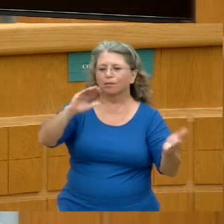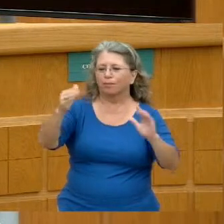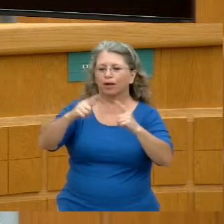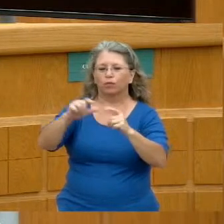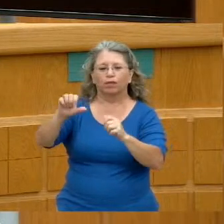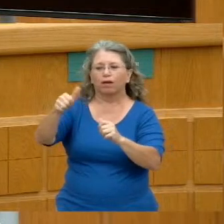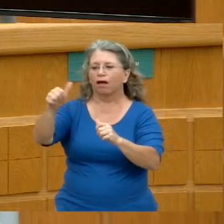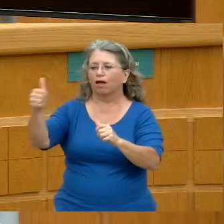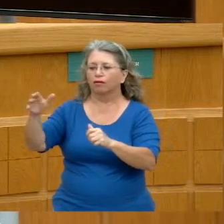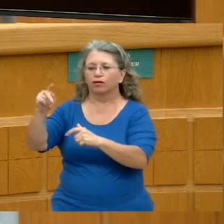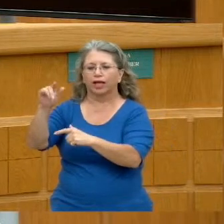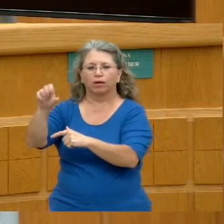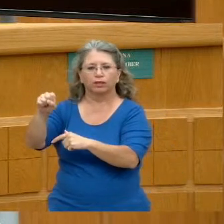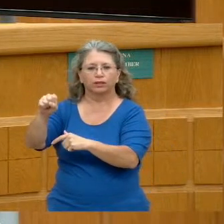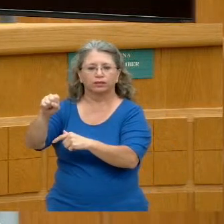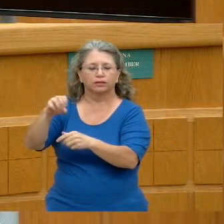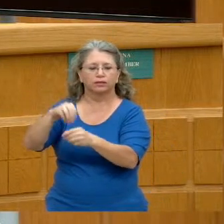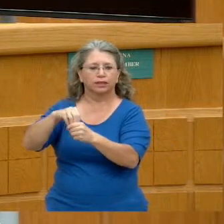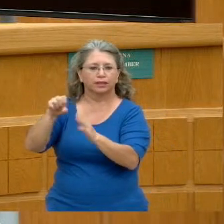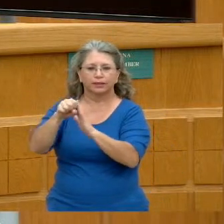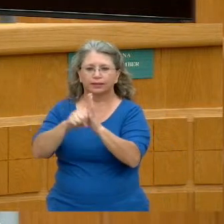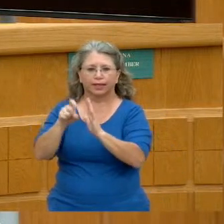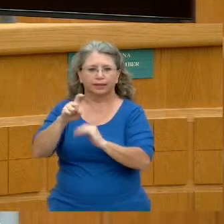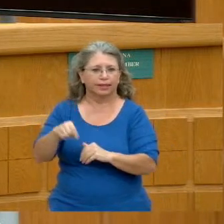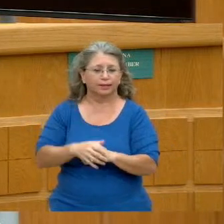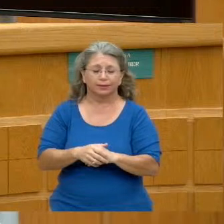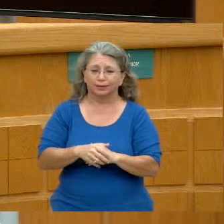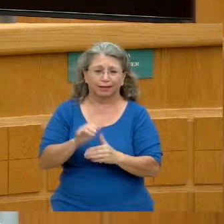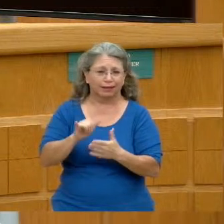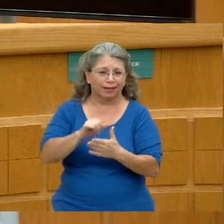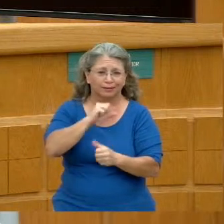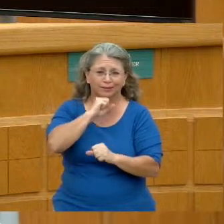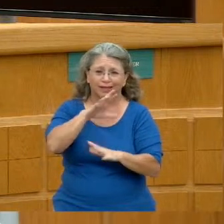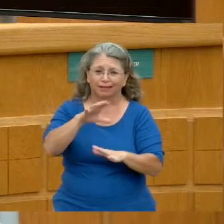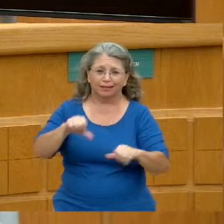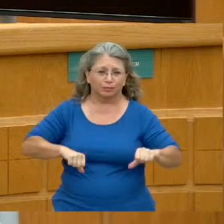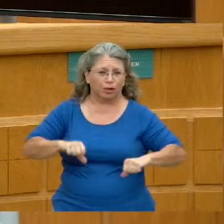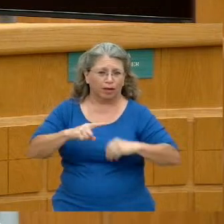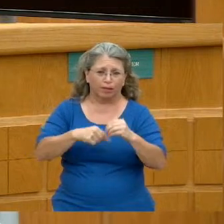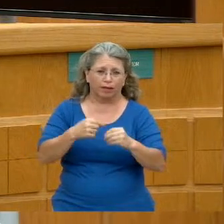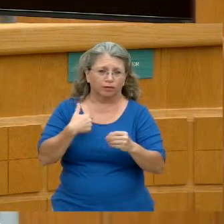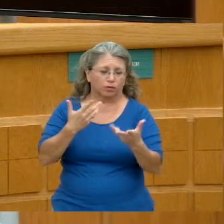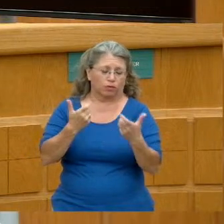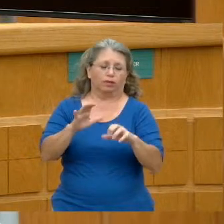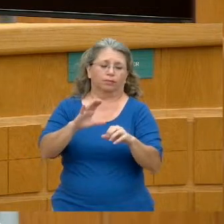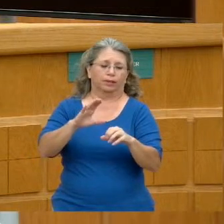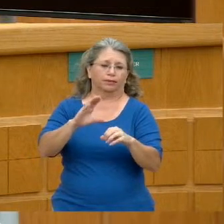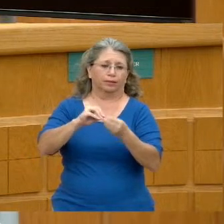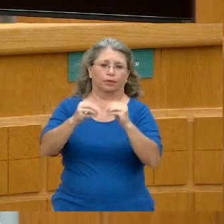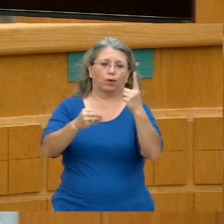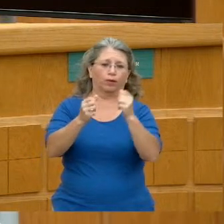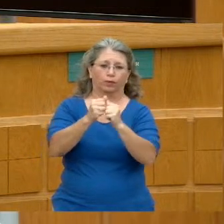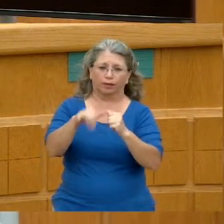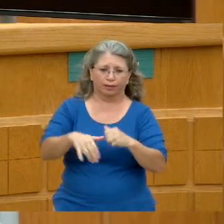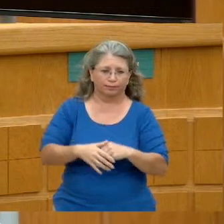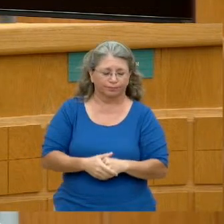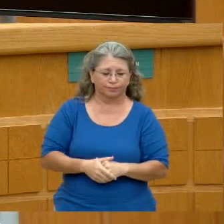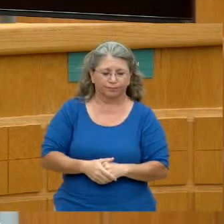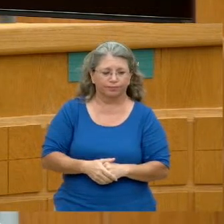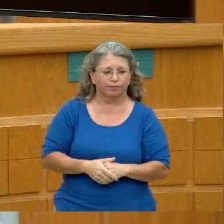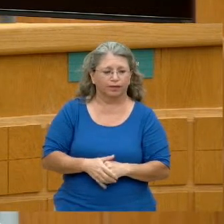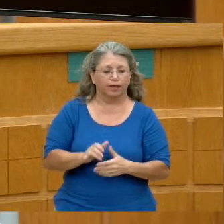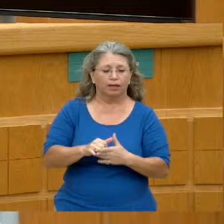in the state of Texas. And that's nothing to really brag about, but that's where we're at. That high number today